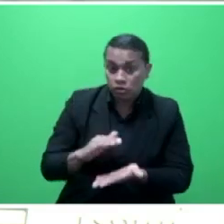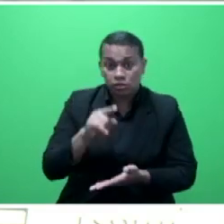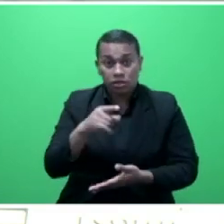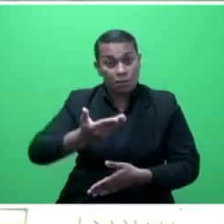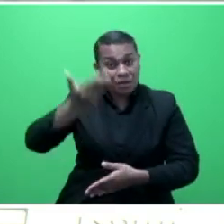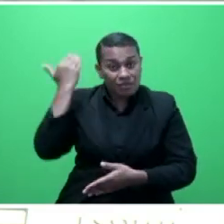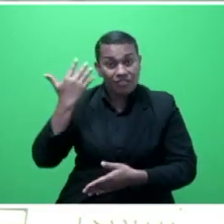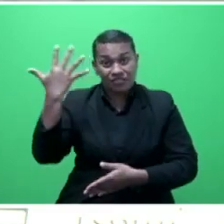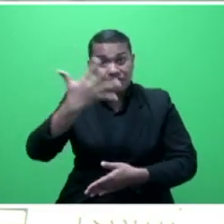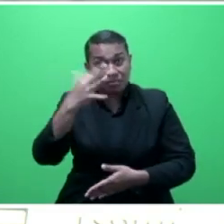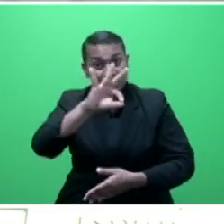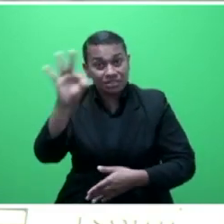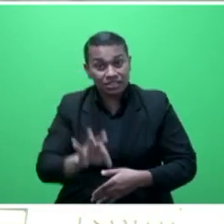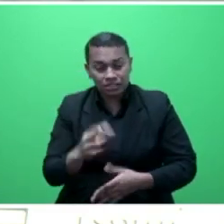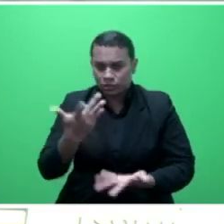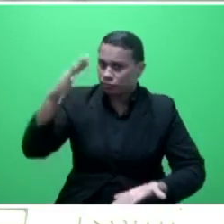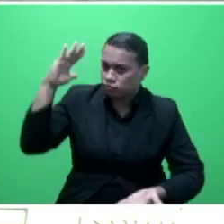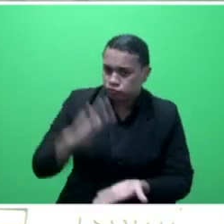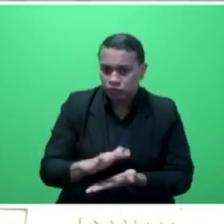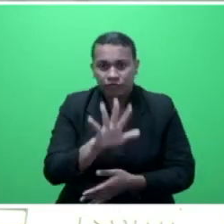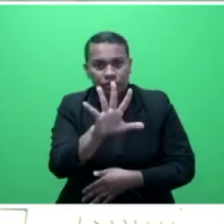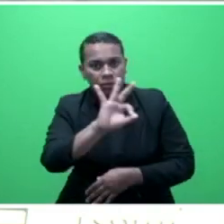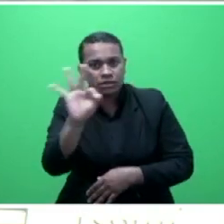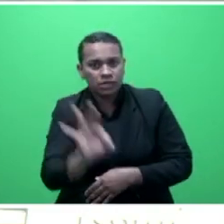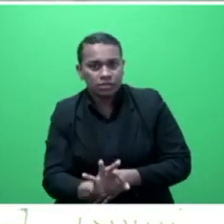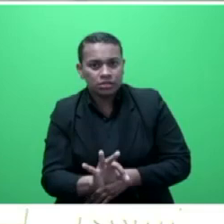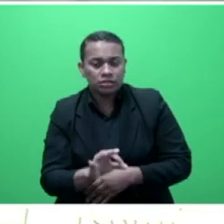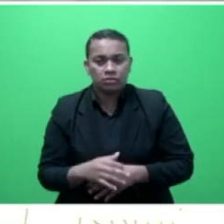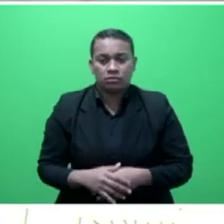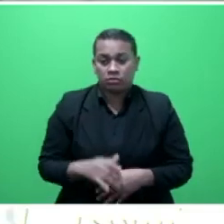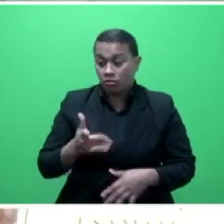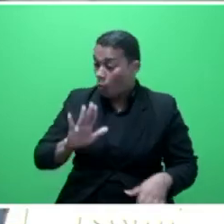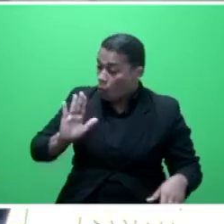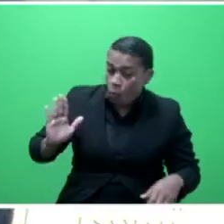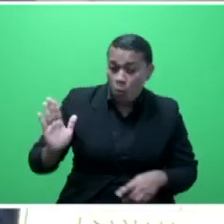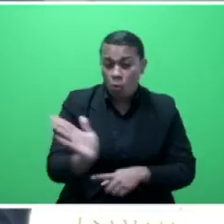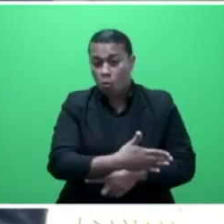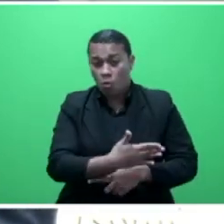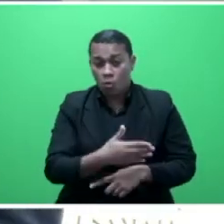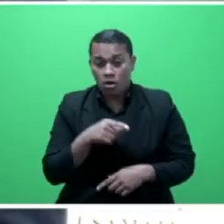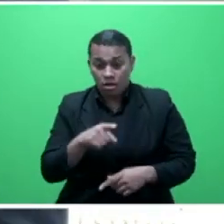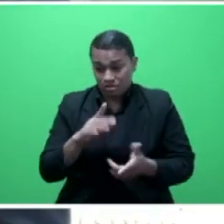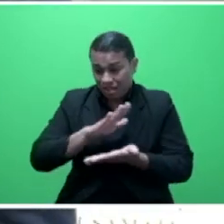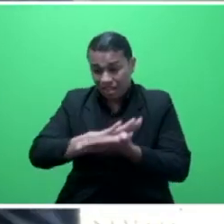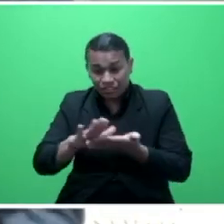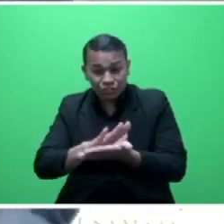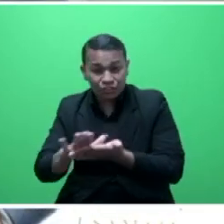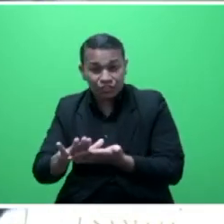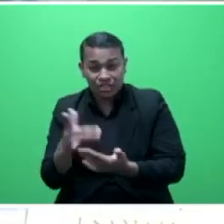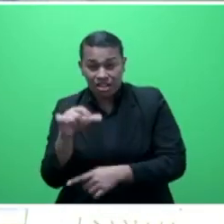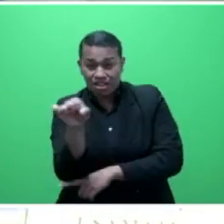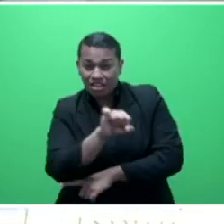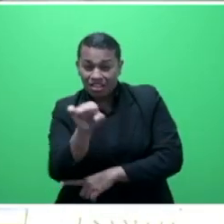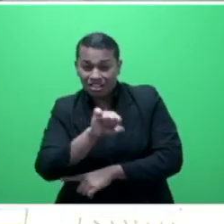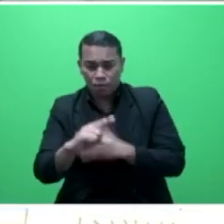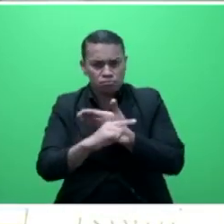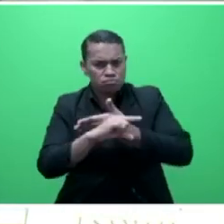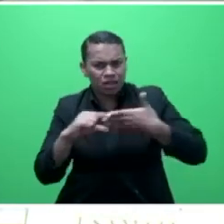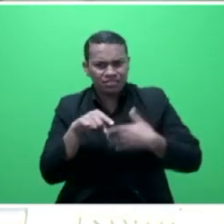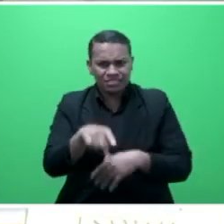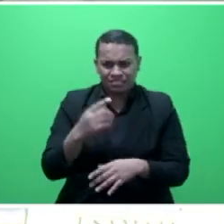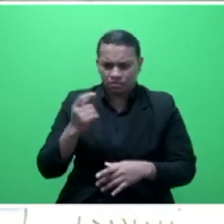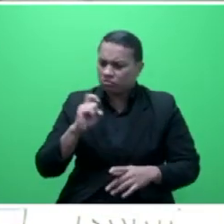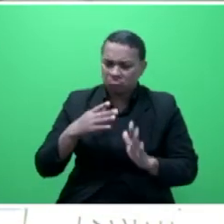5%. Lastly, on all non-hybrid cars, we are removing the excise duty. There is no restriction on age for vehicles to qualify for